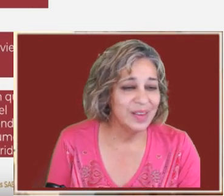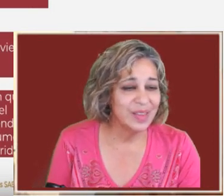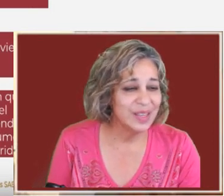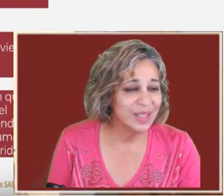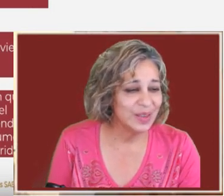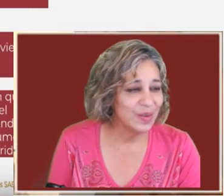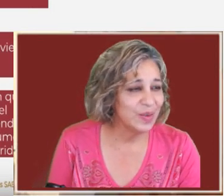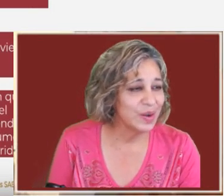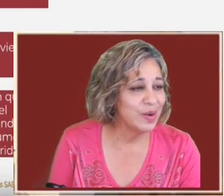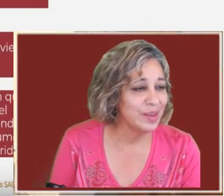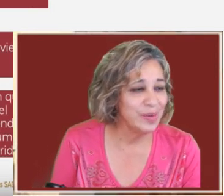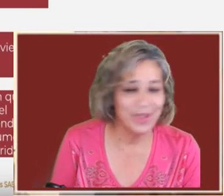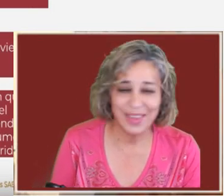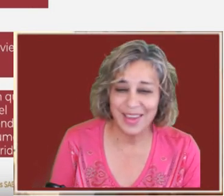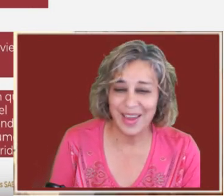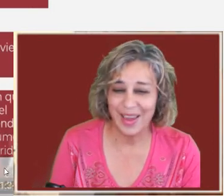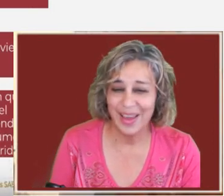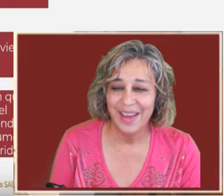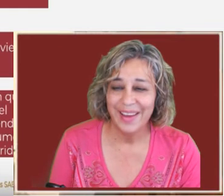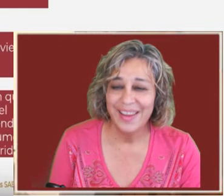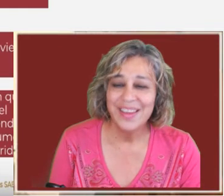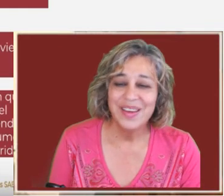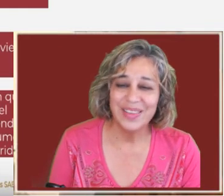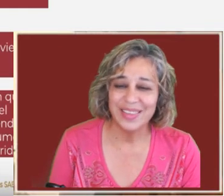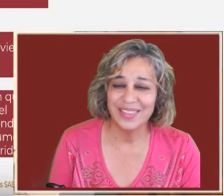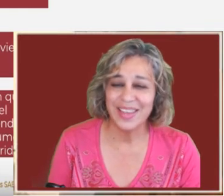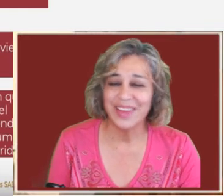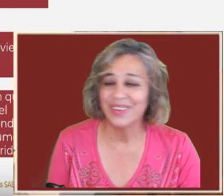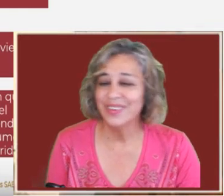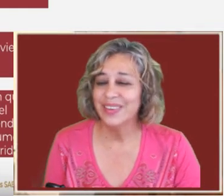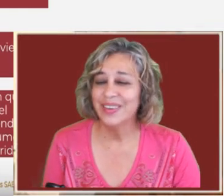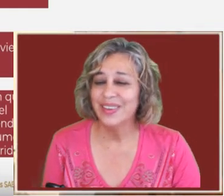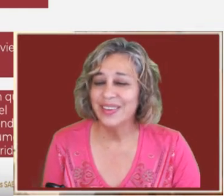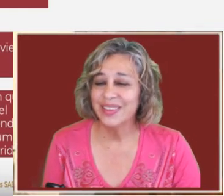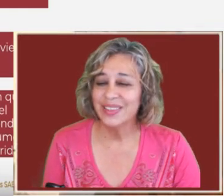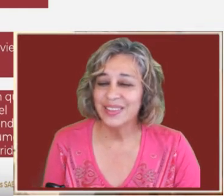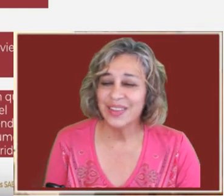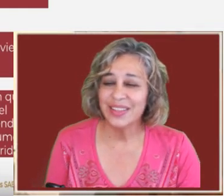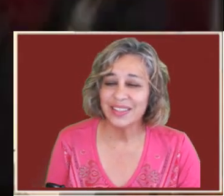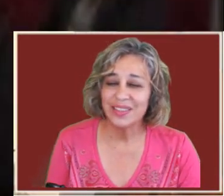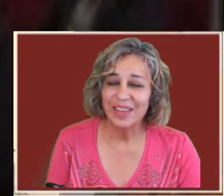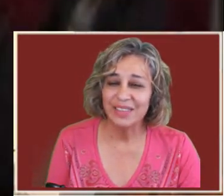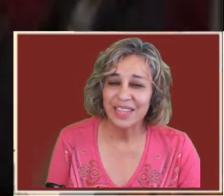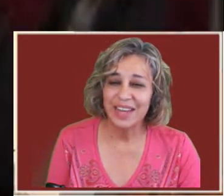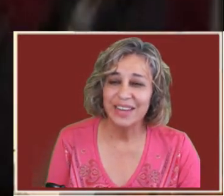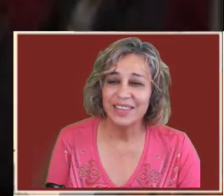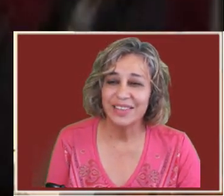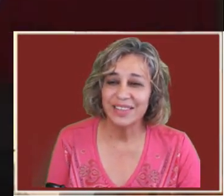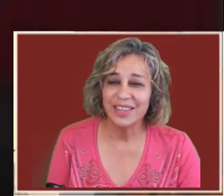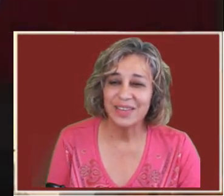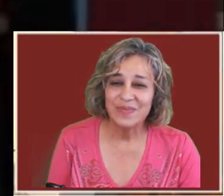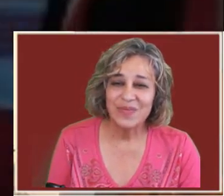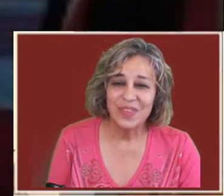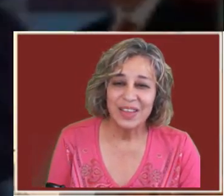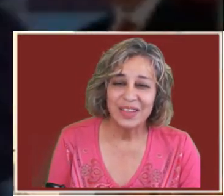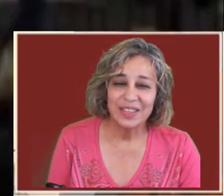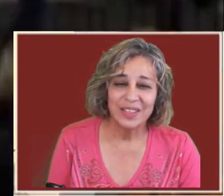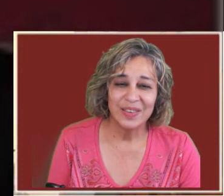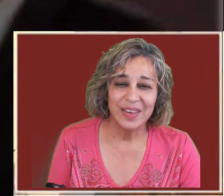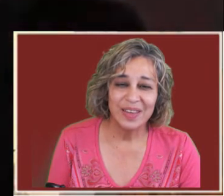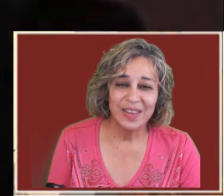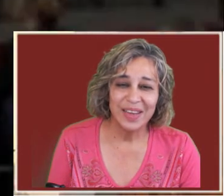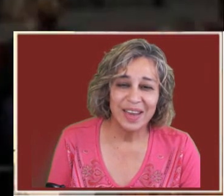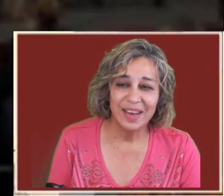We don't think so. We're going through with the with the sale. So that was kind of interesting.